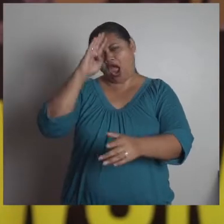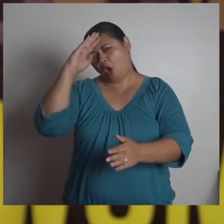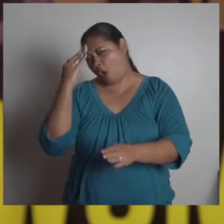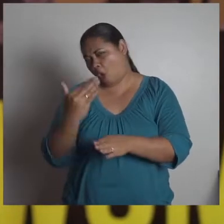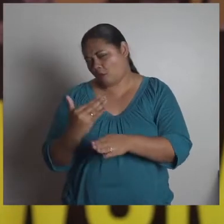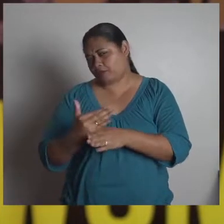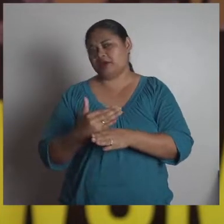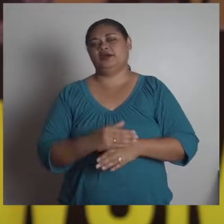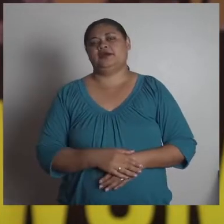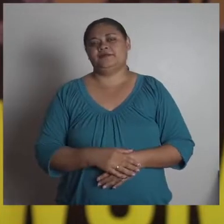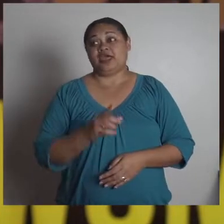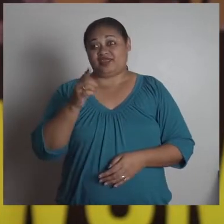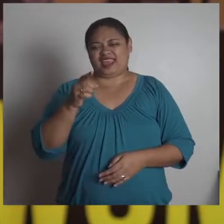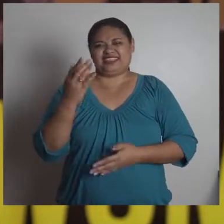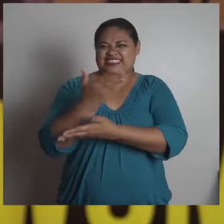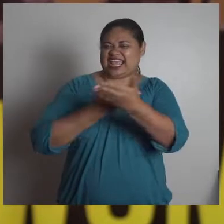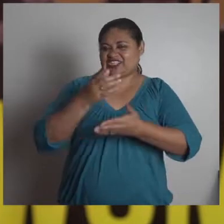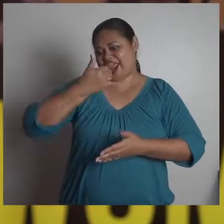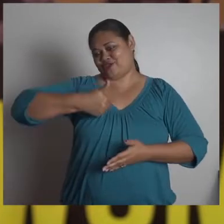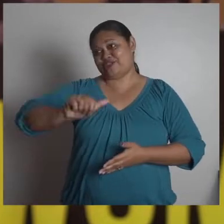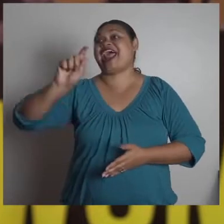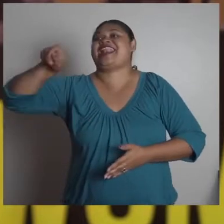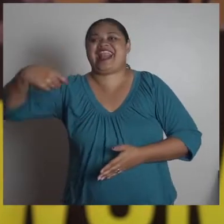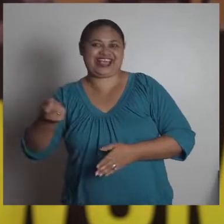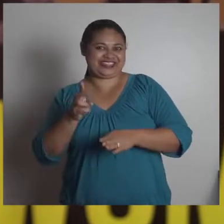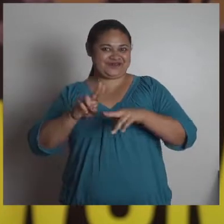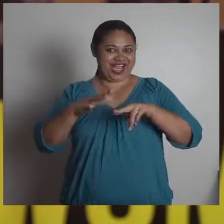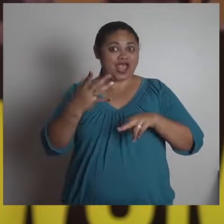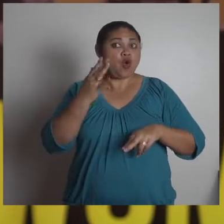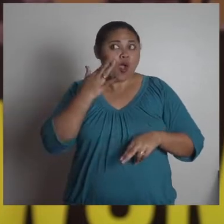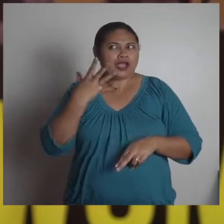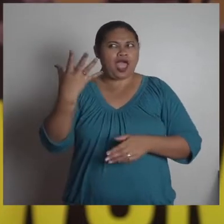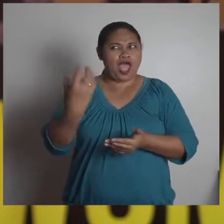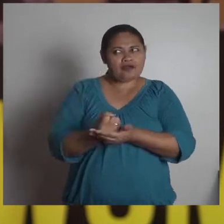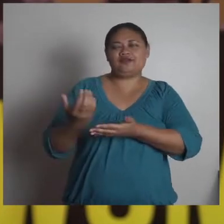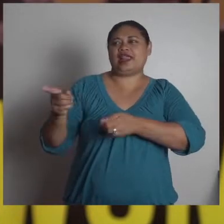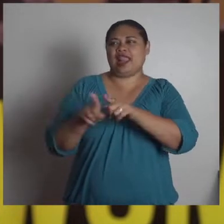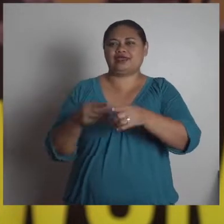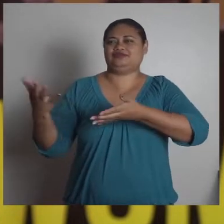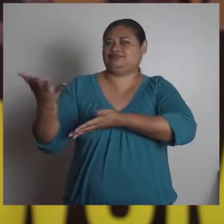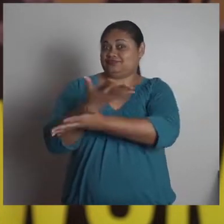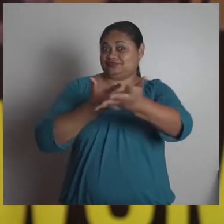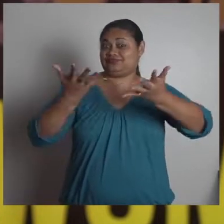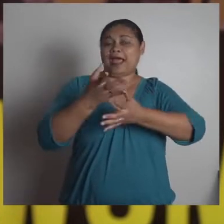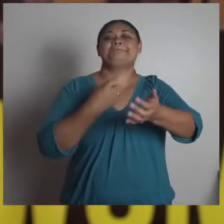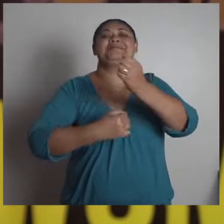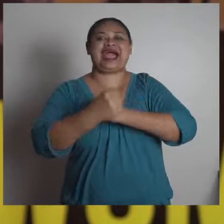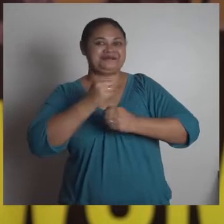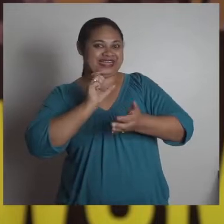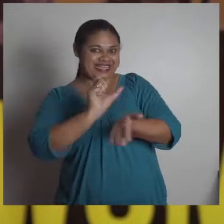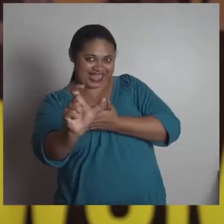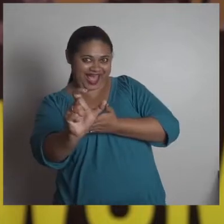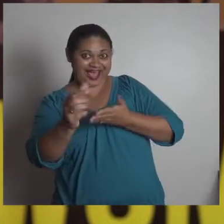of examples, and I really hope that it is that kind of discussion next Friday, because I think once you do have these kinds